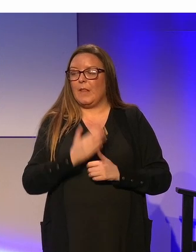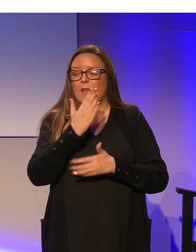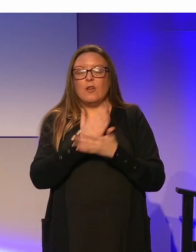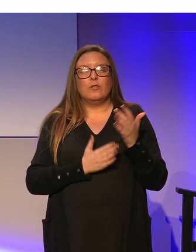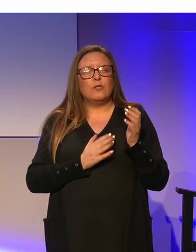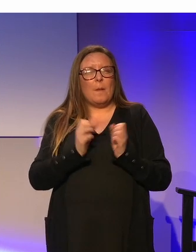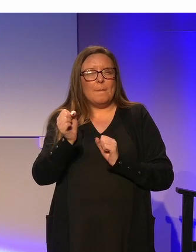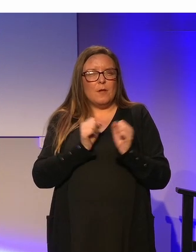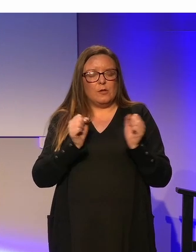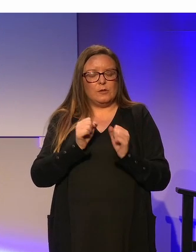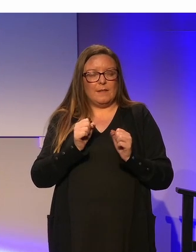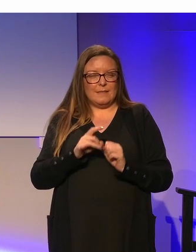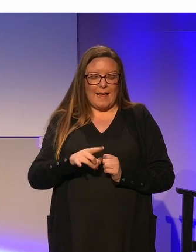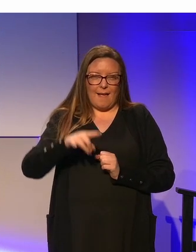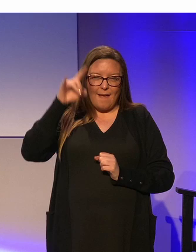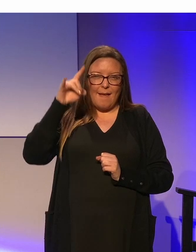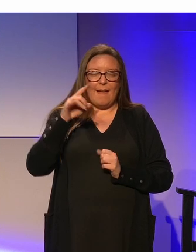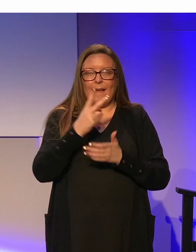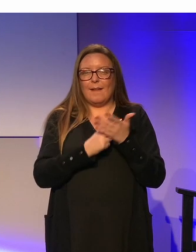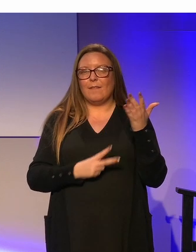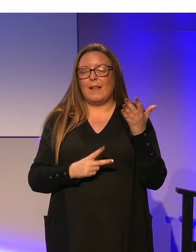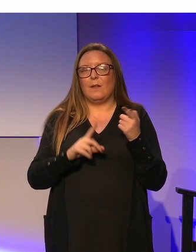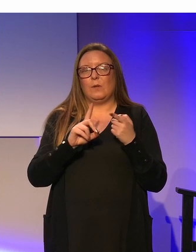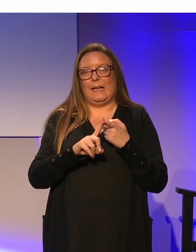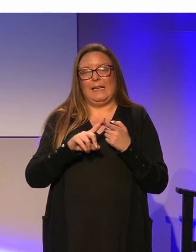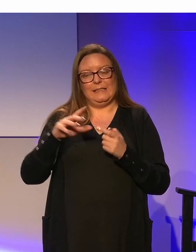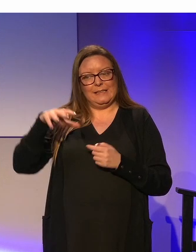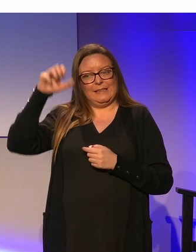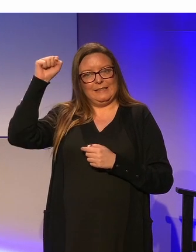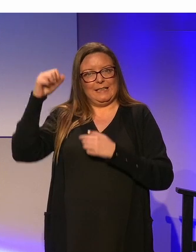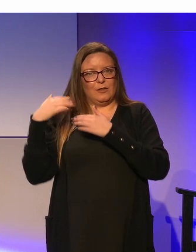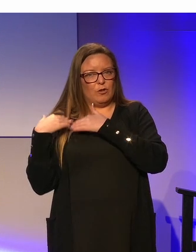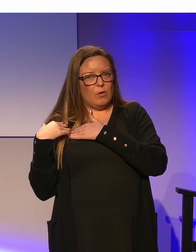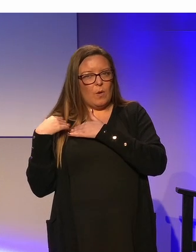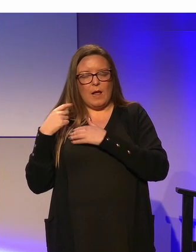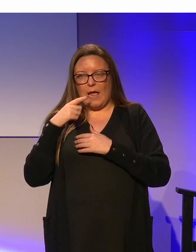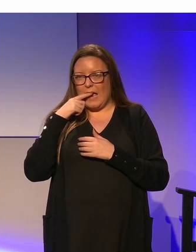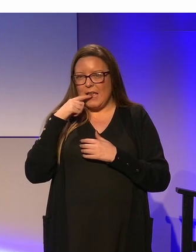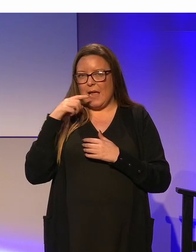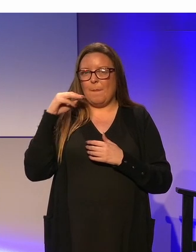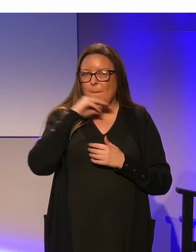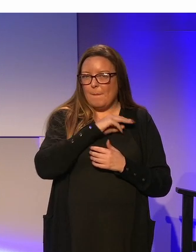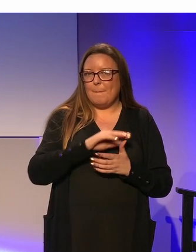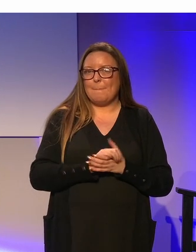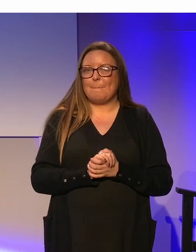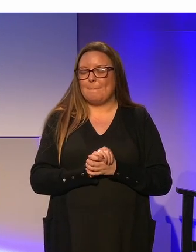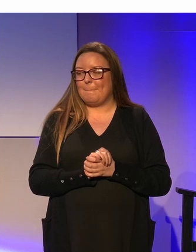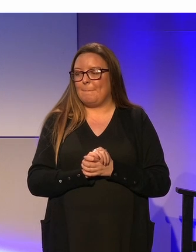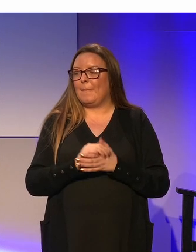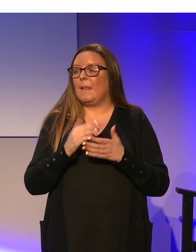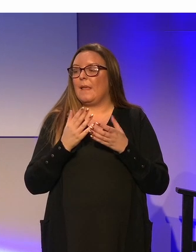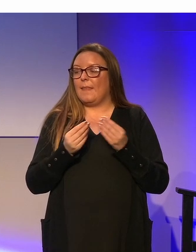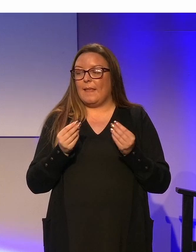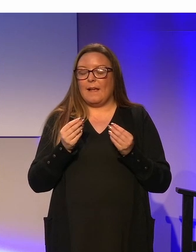Some services were very highly valued, and the senior role was considered crucial. The thing that we saw was